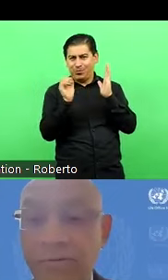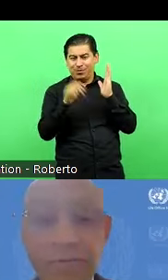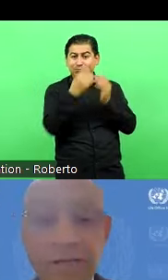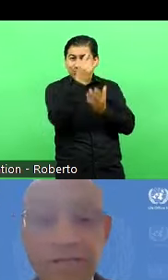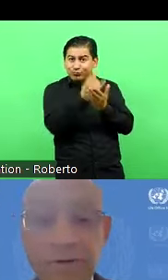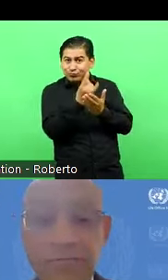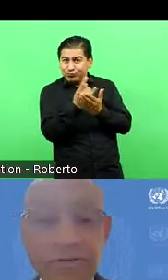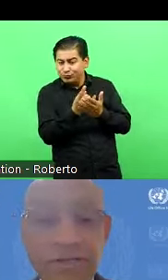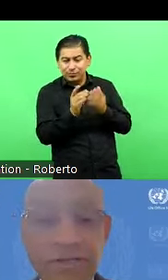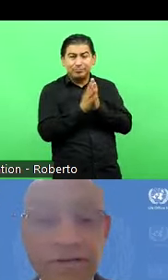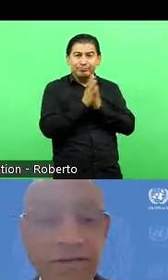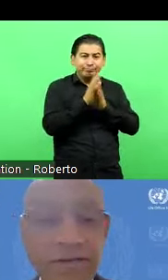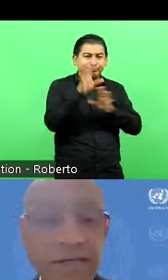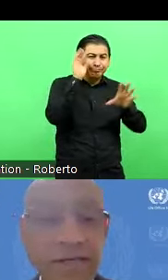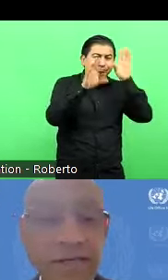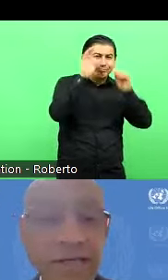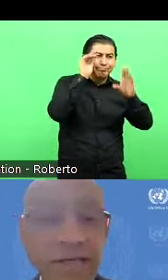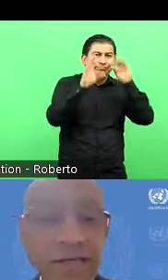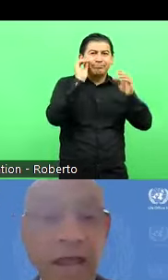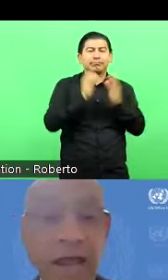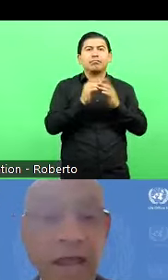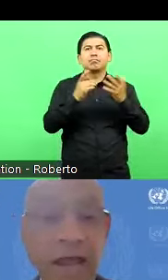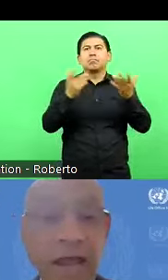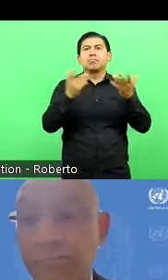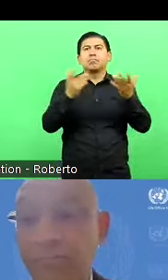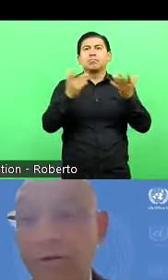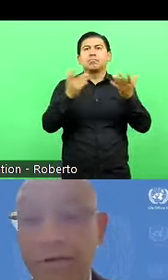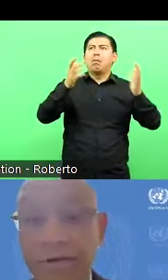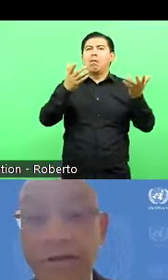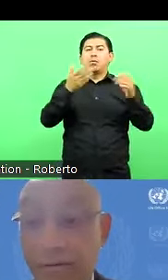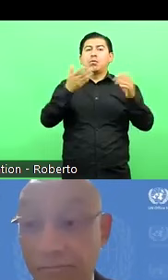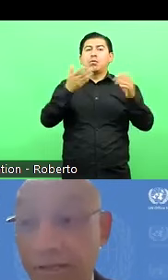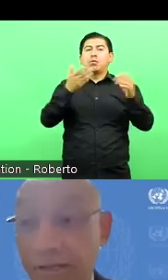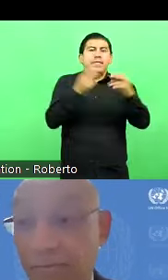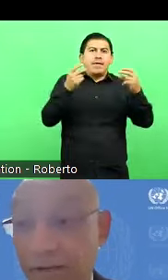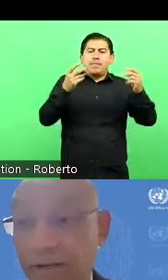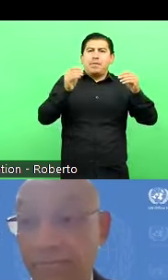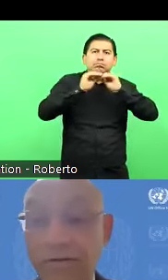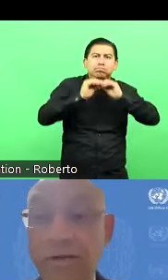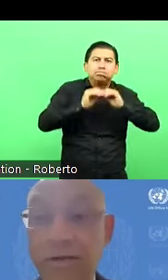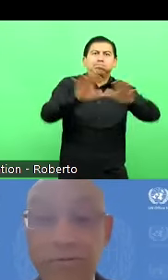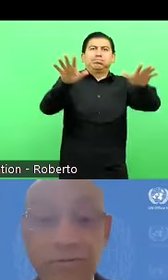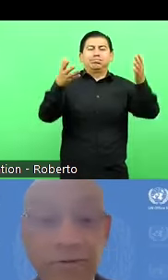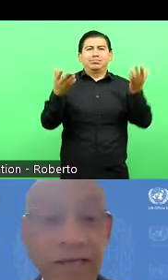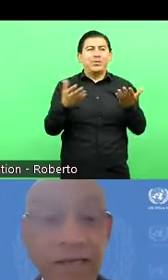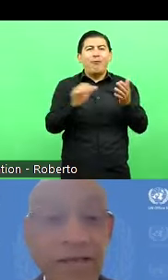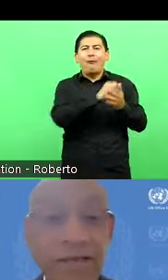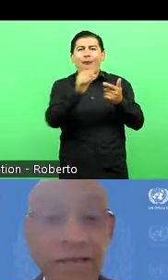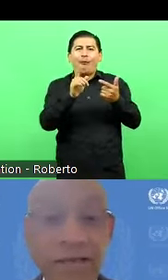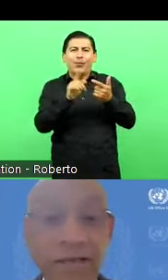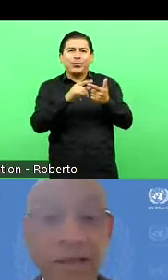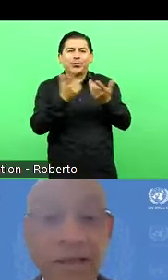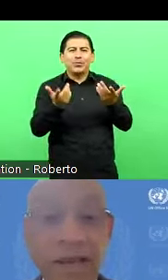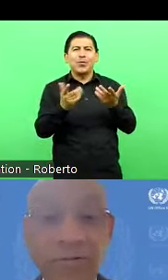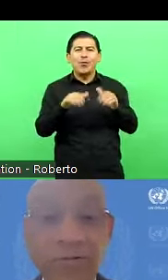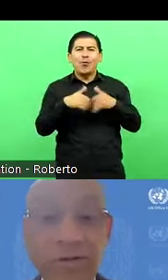warning, for displacement, for gender, and most important, with the one that we are talking about today,